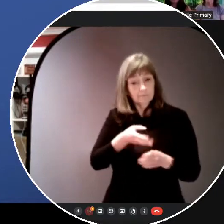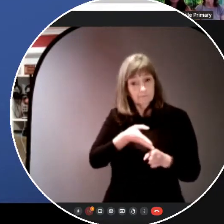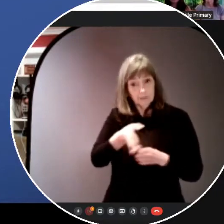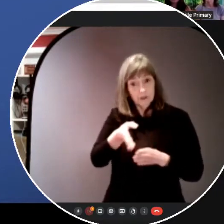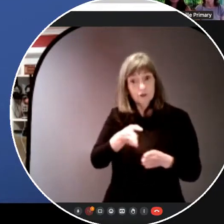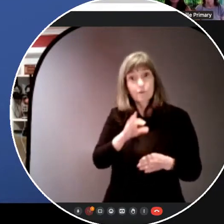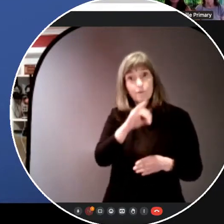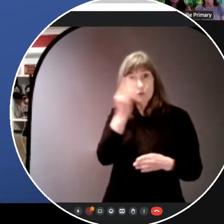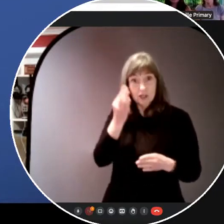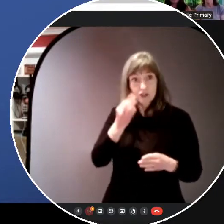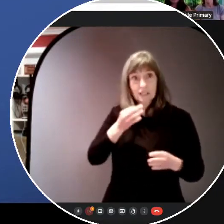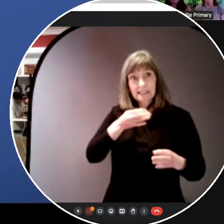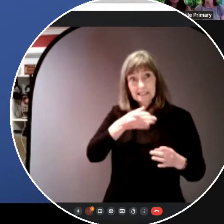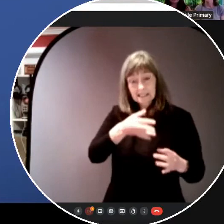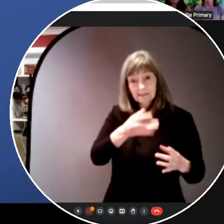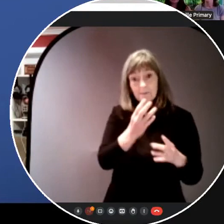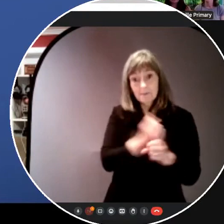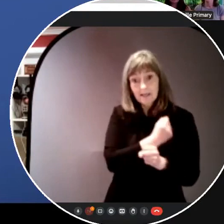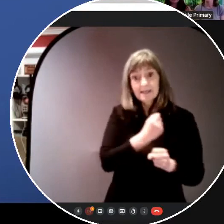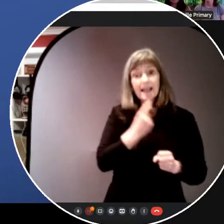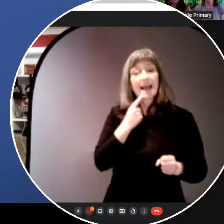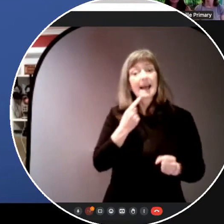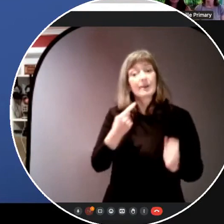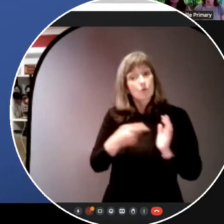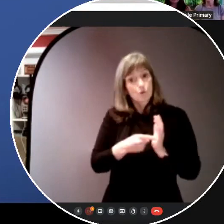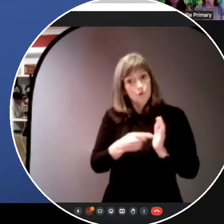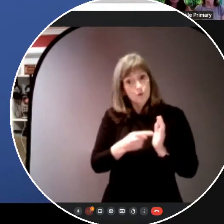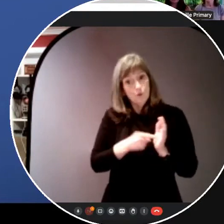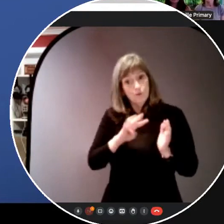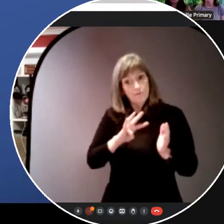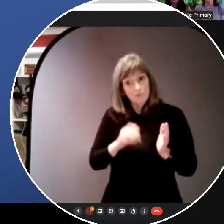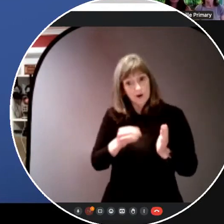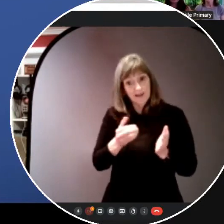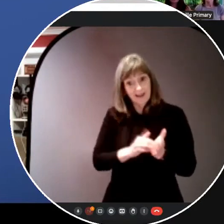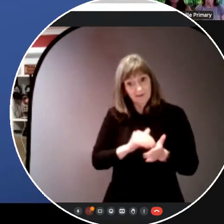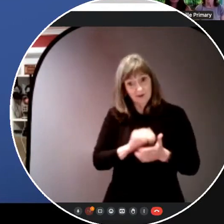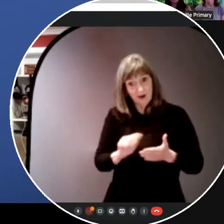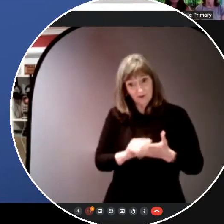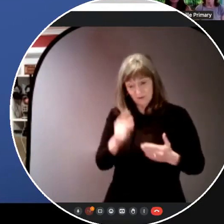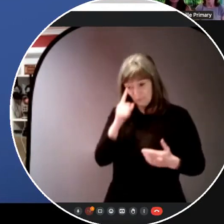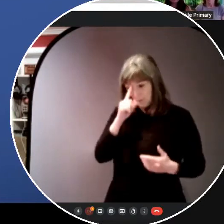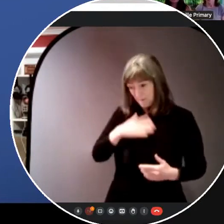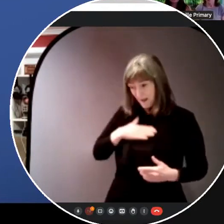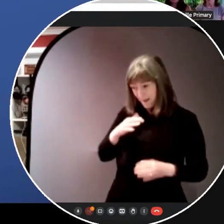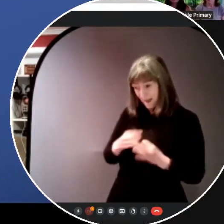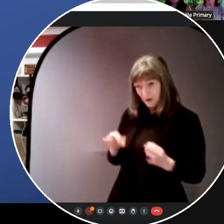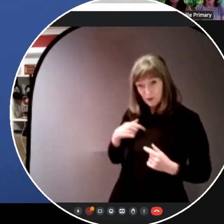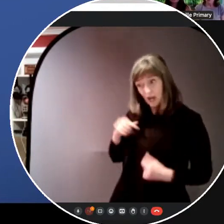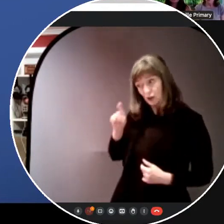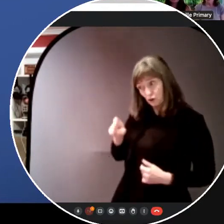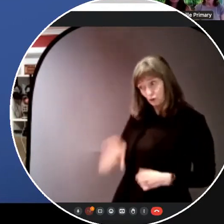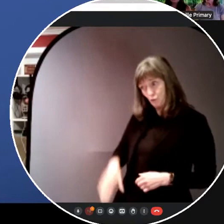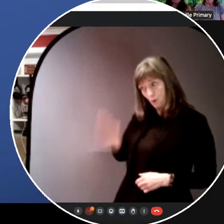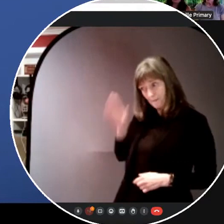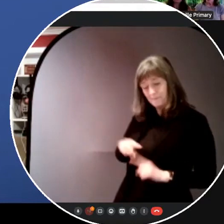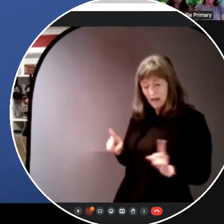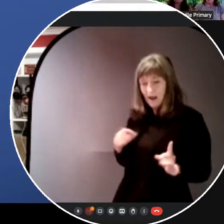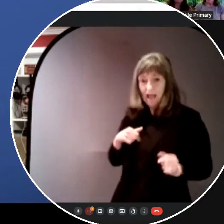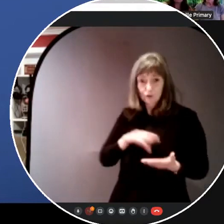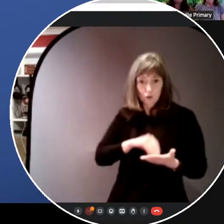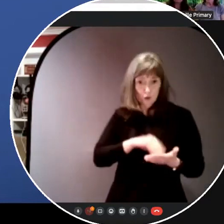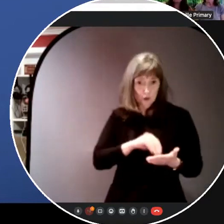got it, and $40,000 in debt for a language that I could have had from birth.